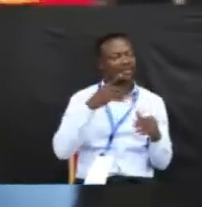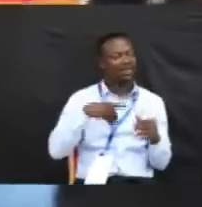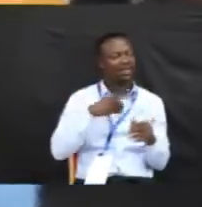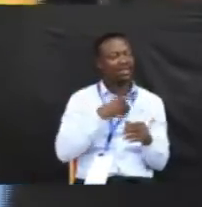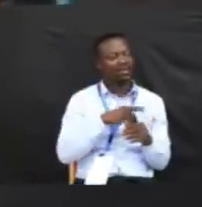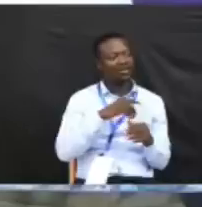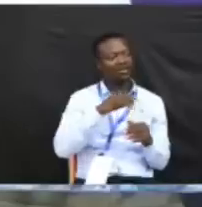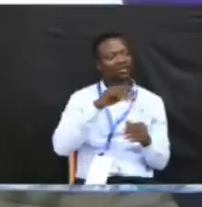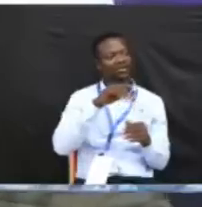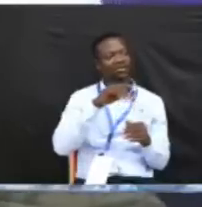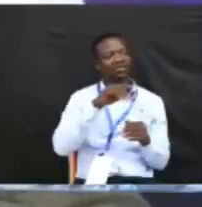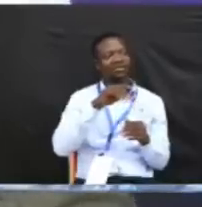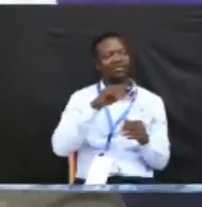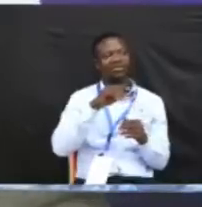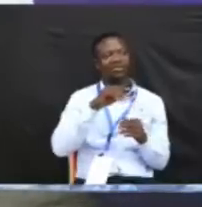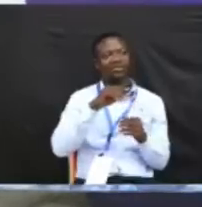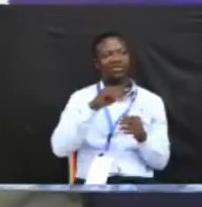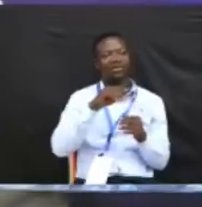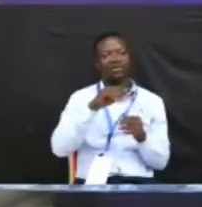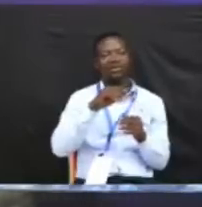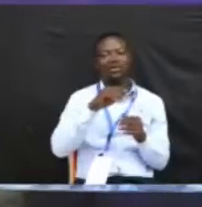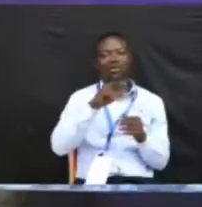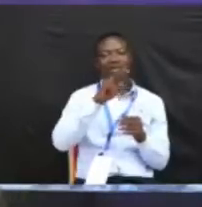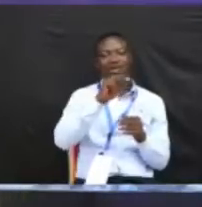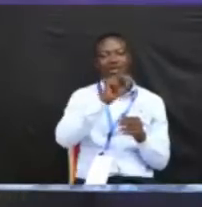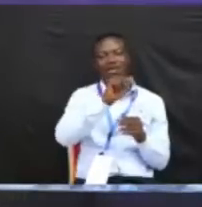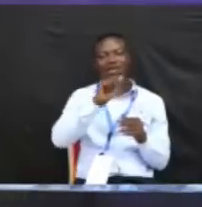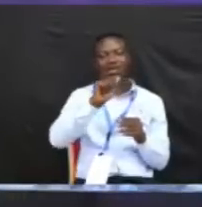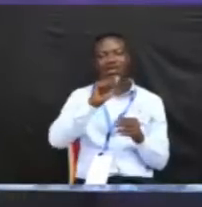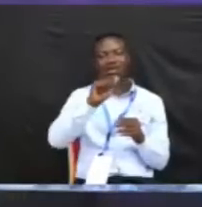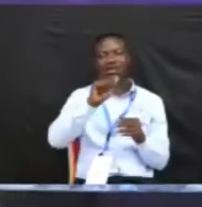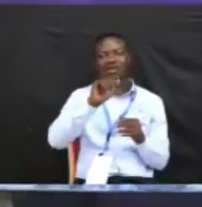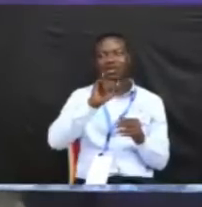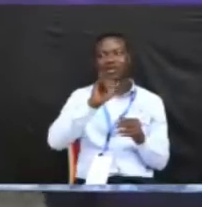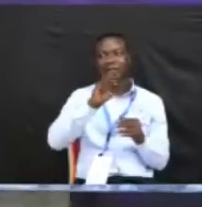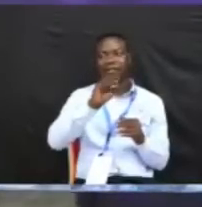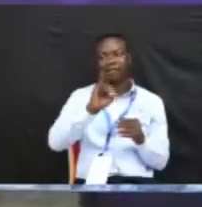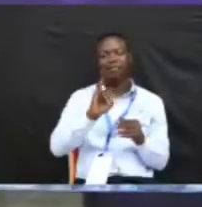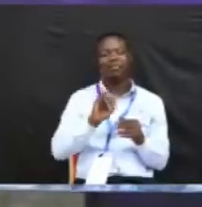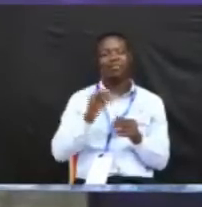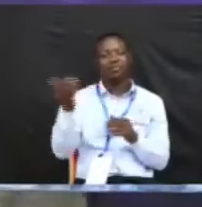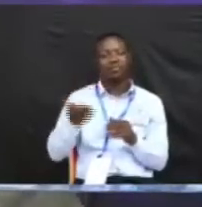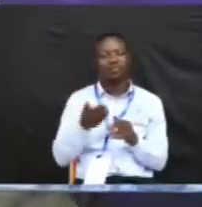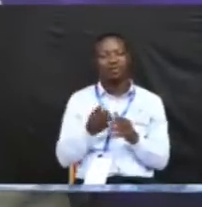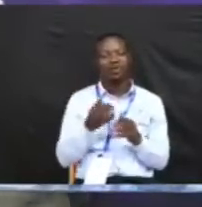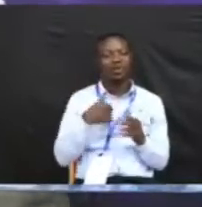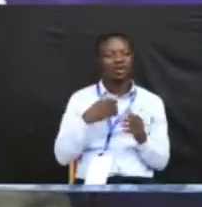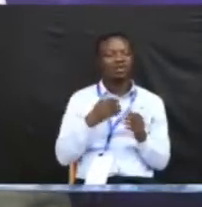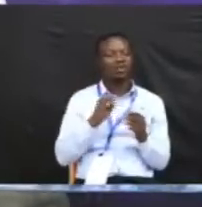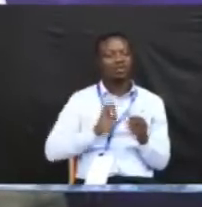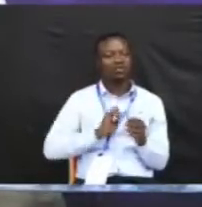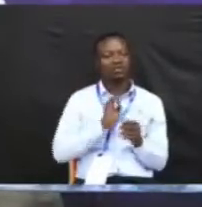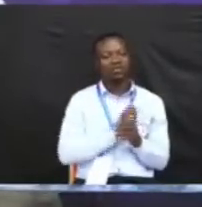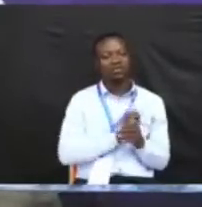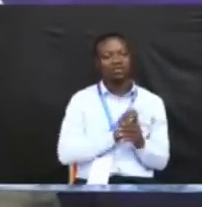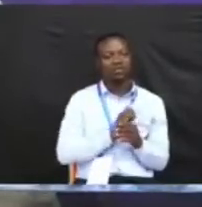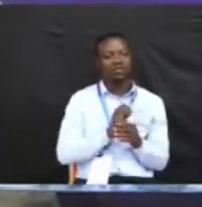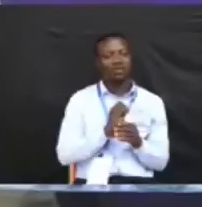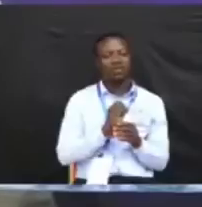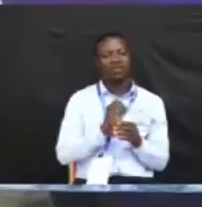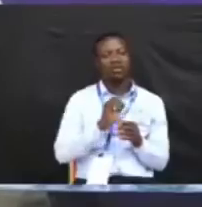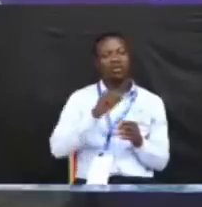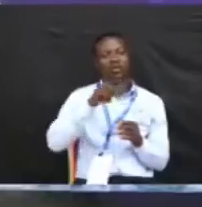Augustine Anami. Mommy, you are welcome. Then we have Elder and Mrs.